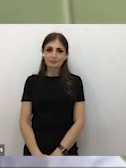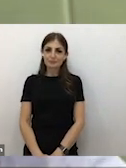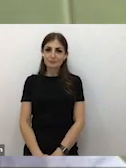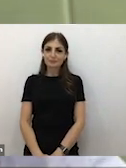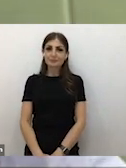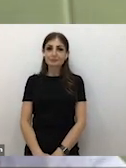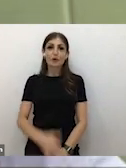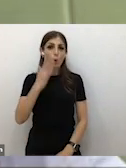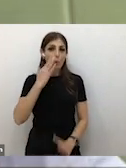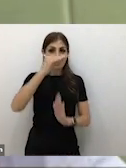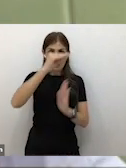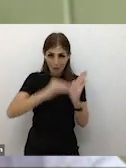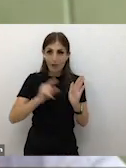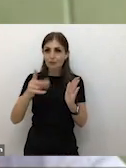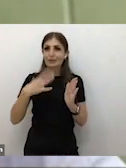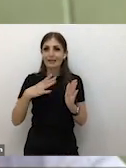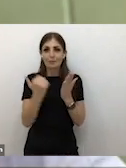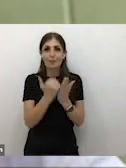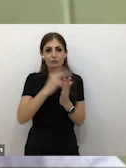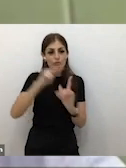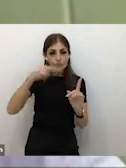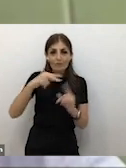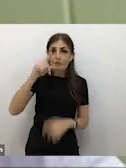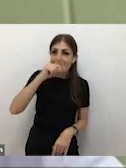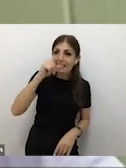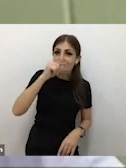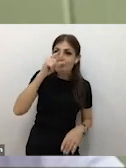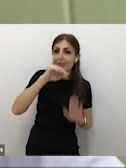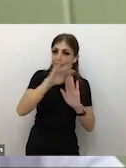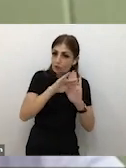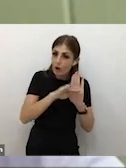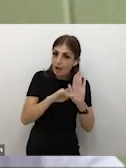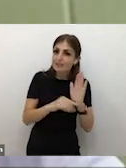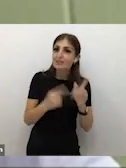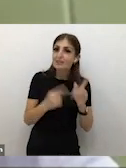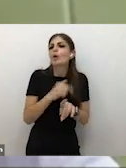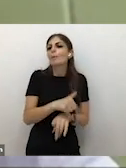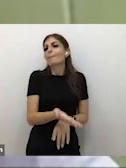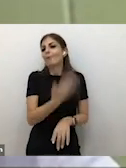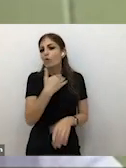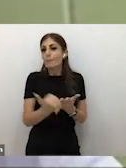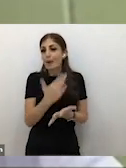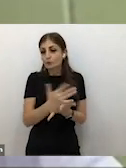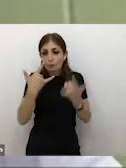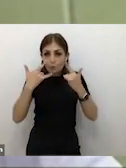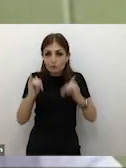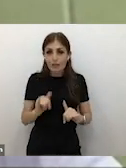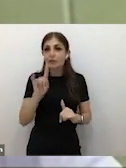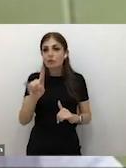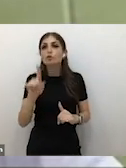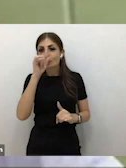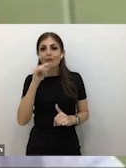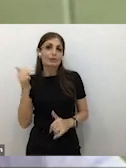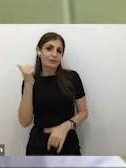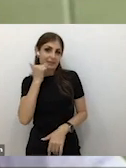When you apply, you need to make sure that you've reviewed the eligibility criteria that we talked about before and check that you're available for the dates of the